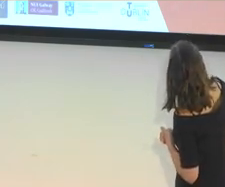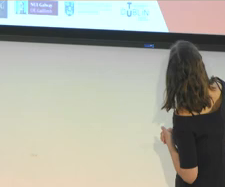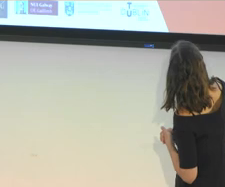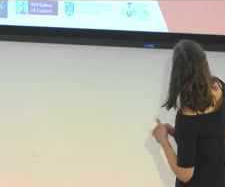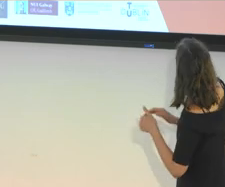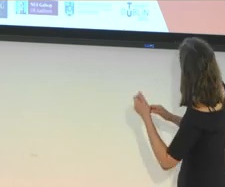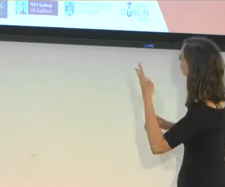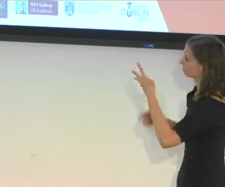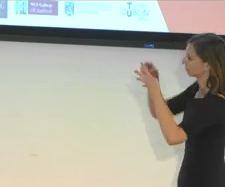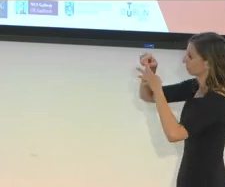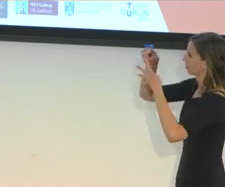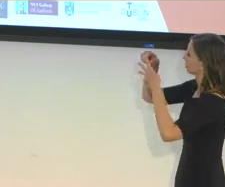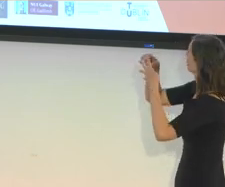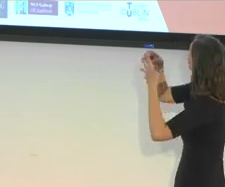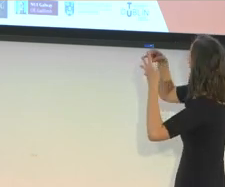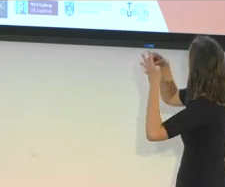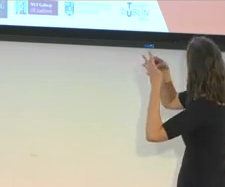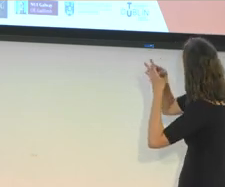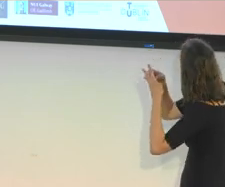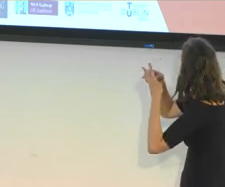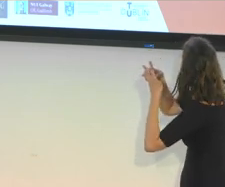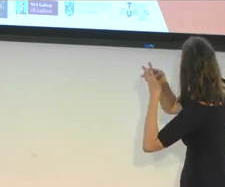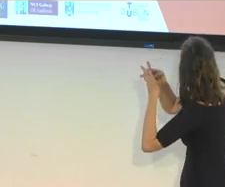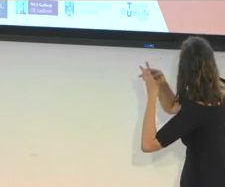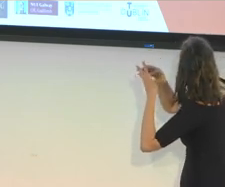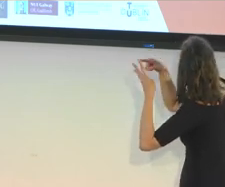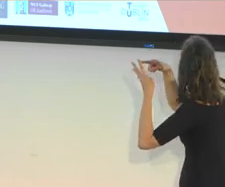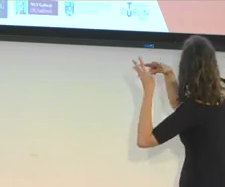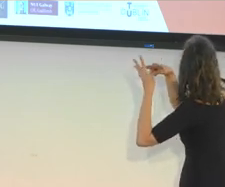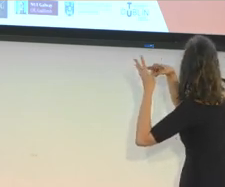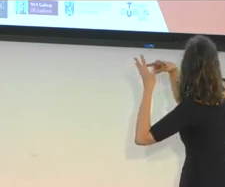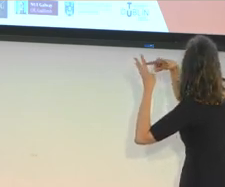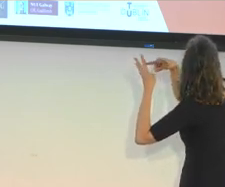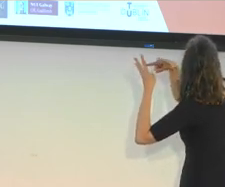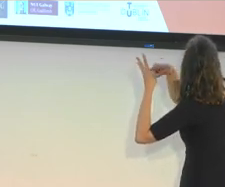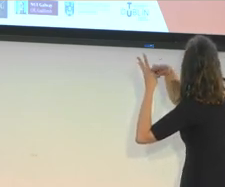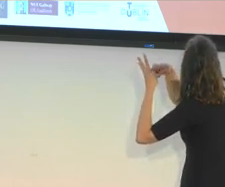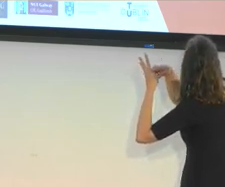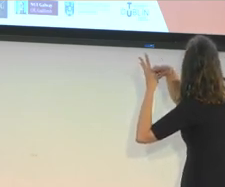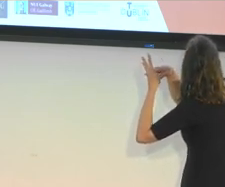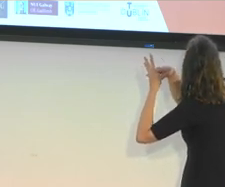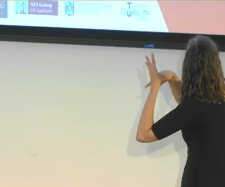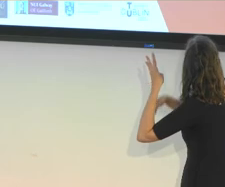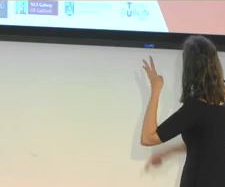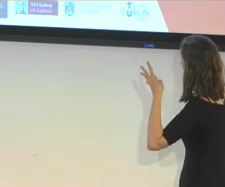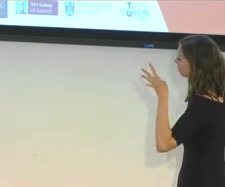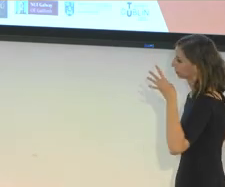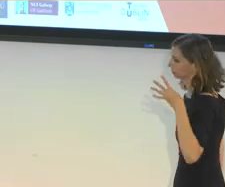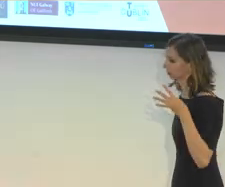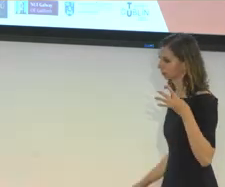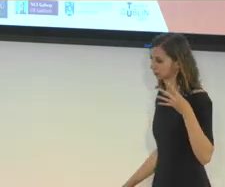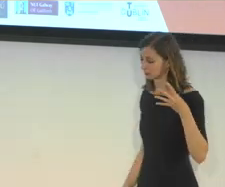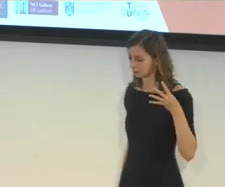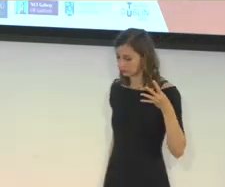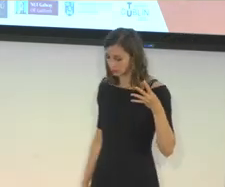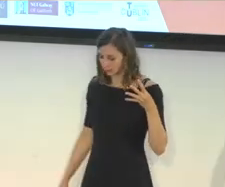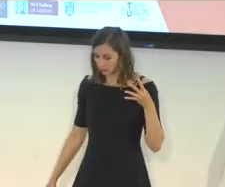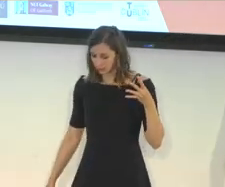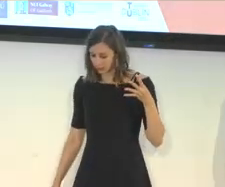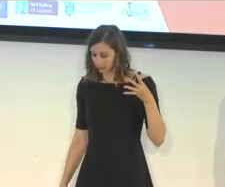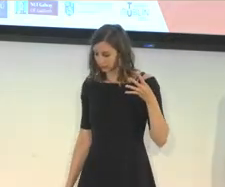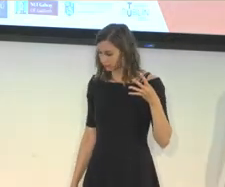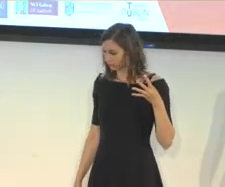promising? What are the different types of data sets that are being used? And how can XR systems be made more accessible?